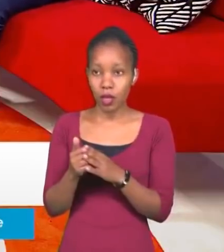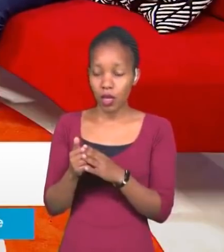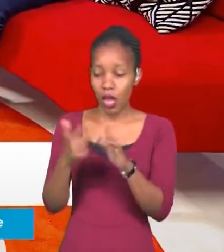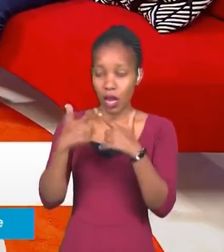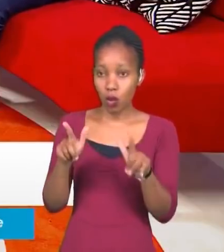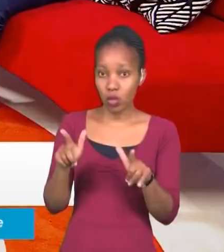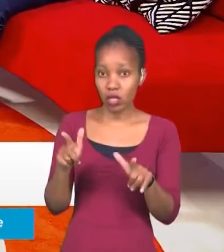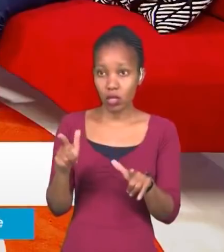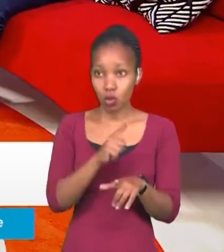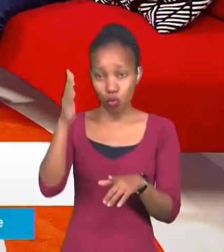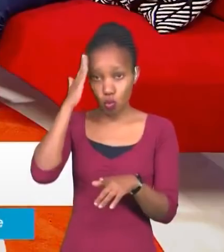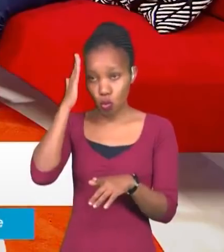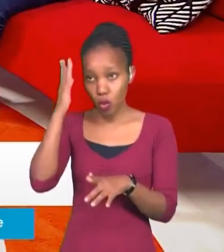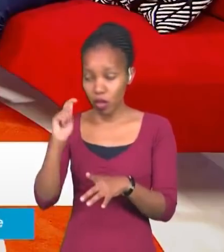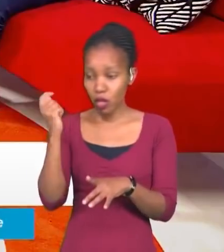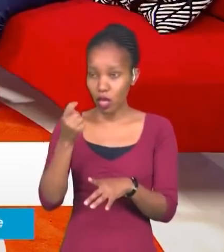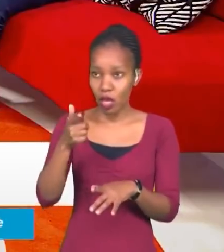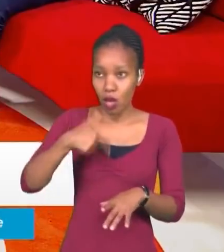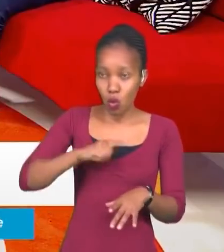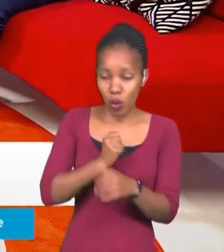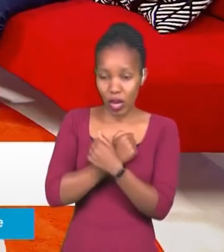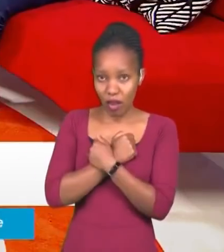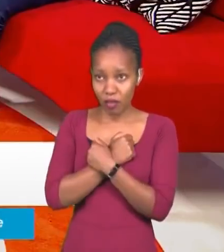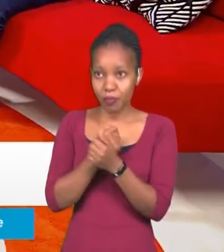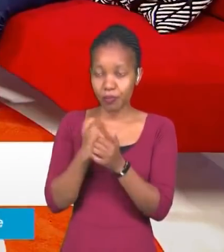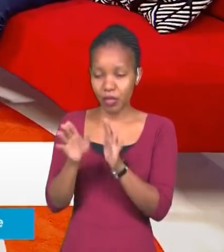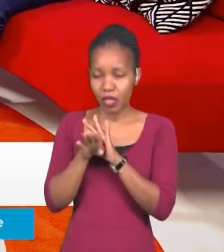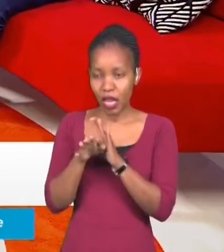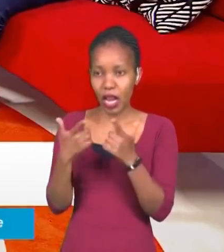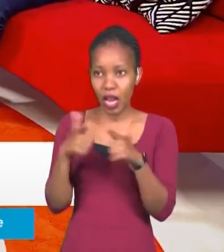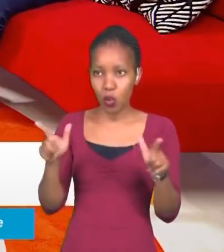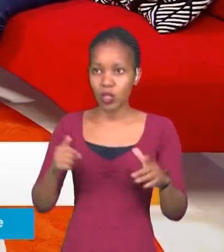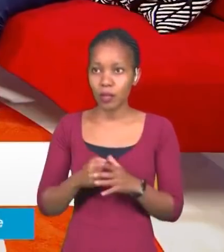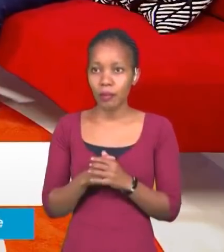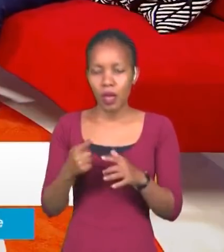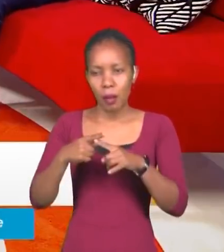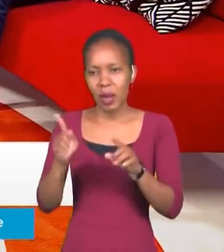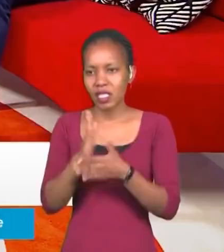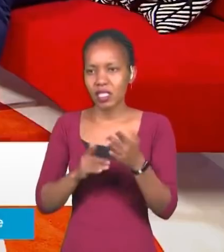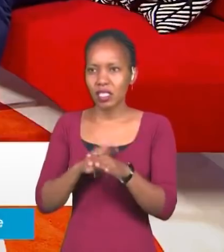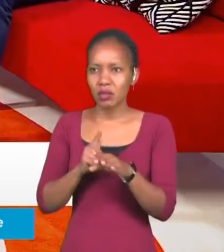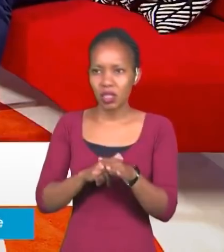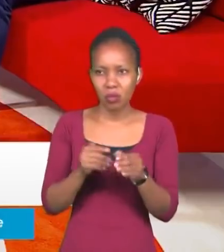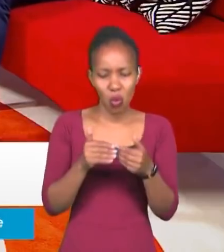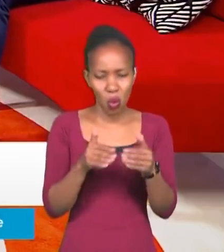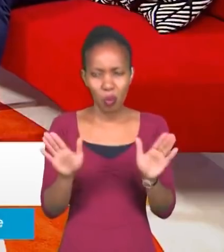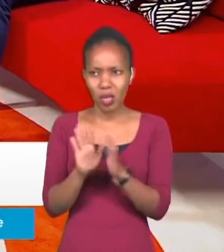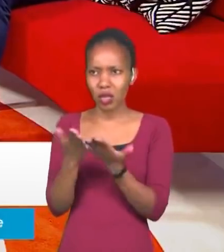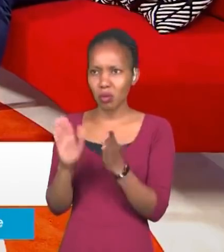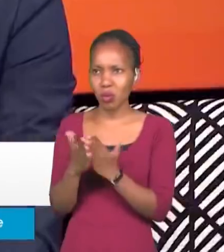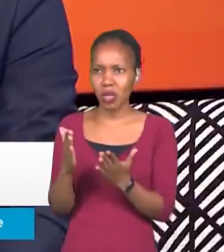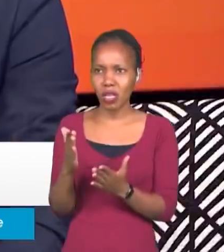But you see, in Kenya, we adore the Queen's language. And it's very seamless. But sometimes you open a book, the first